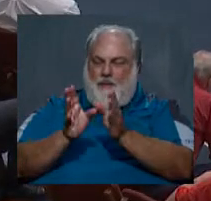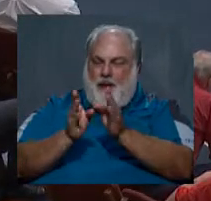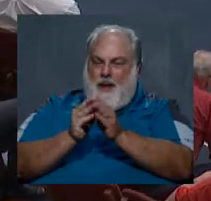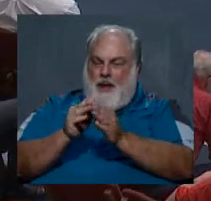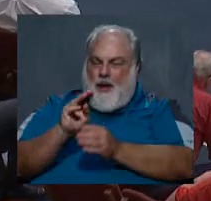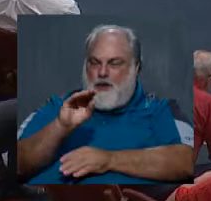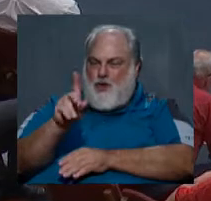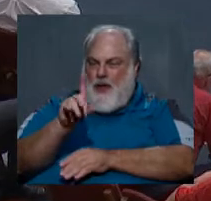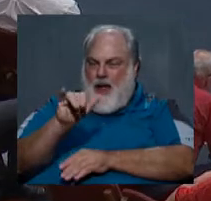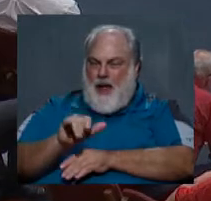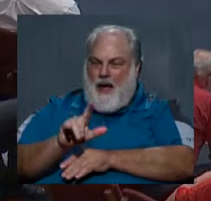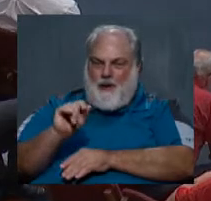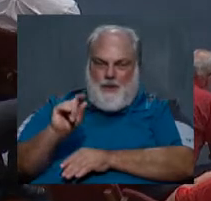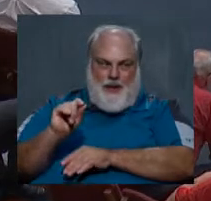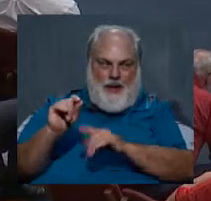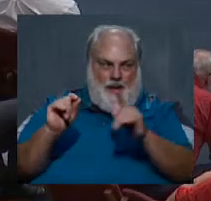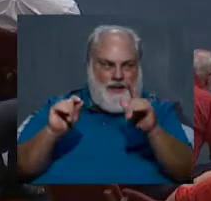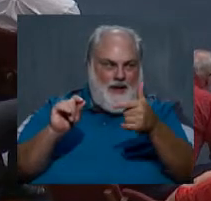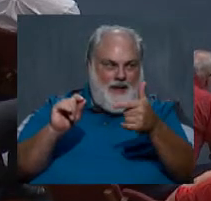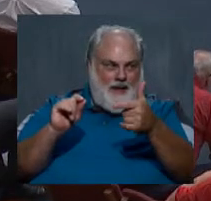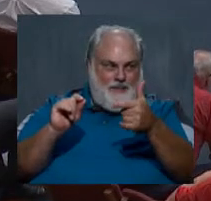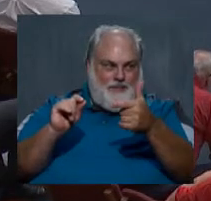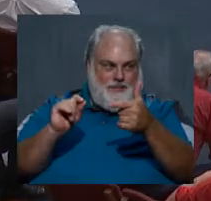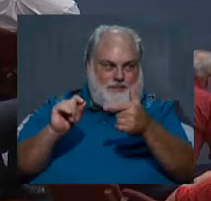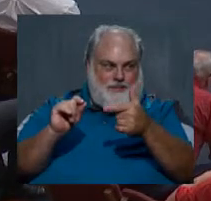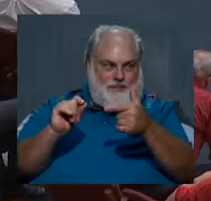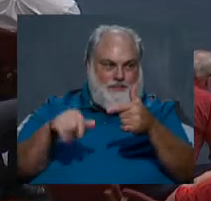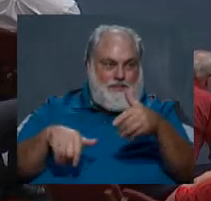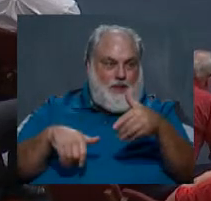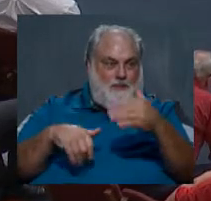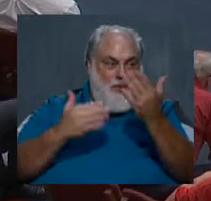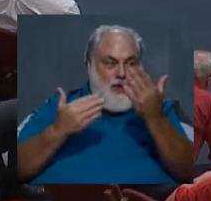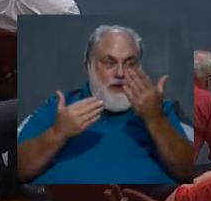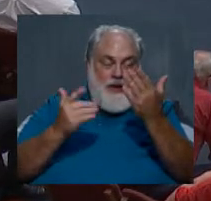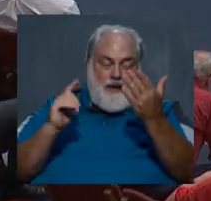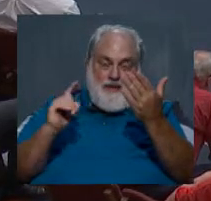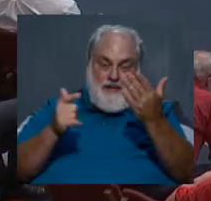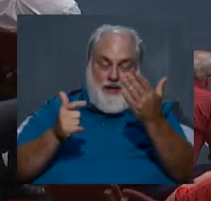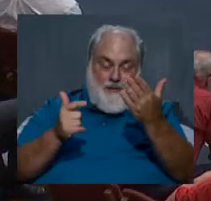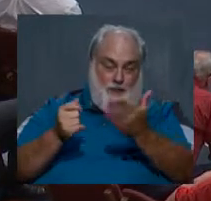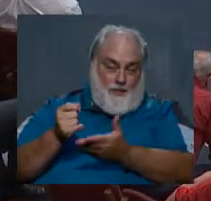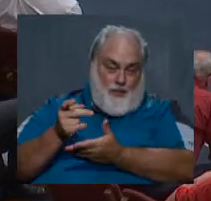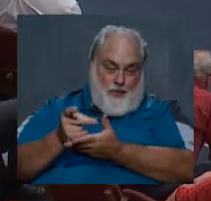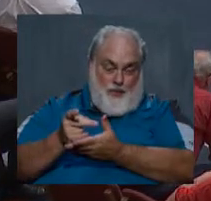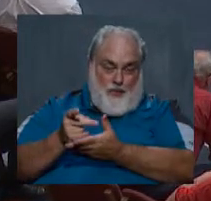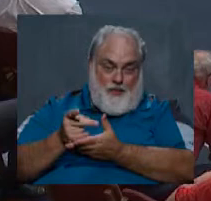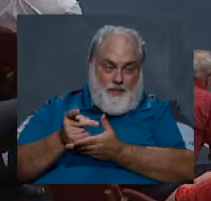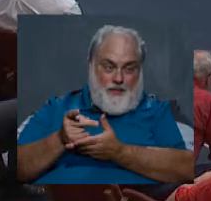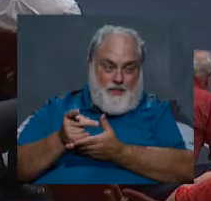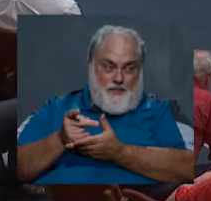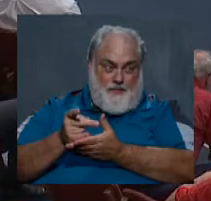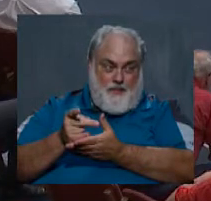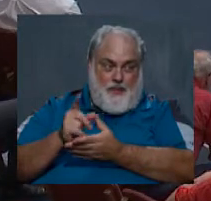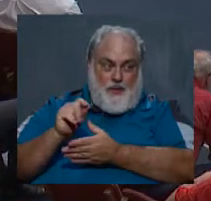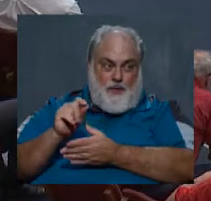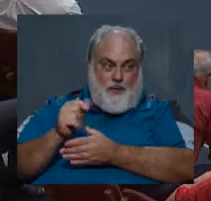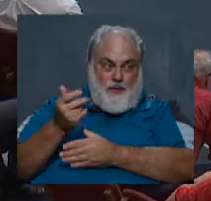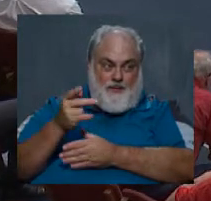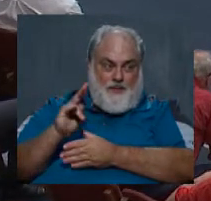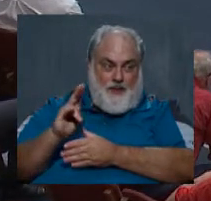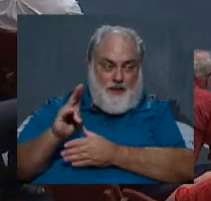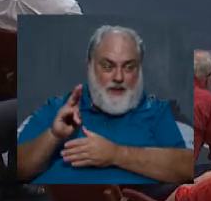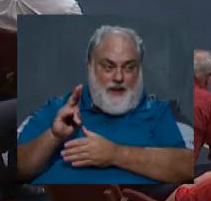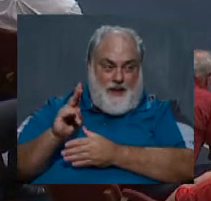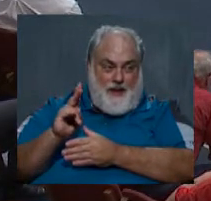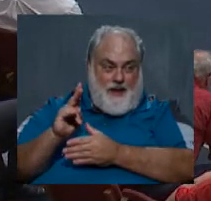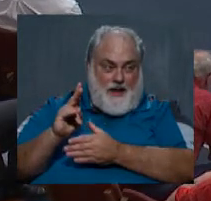from July 20th. I'll second. We have a motion that's been seconded for approval of the minutes of the July 20th, 2017 meeting. Do